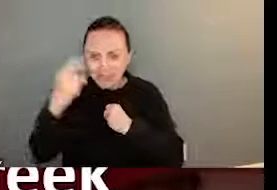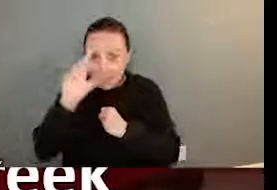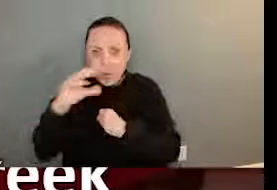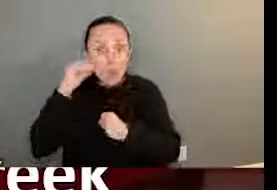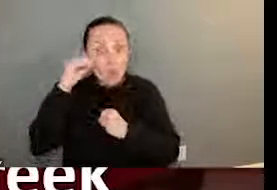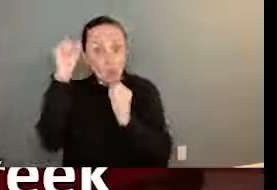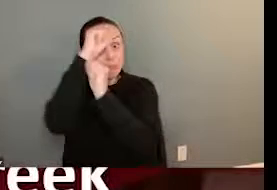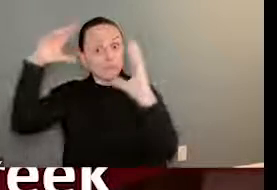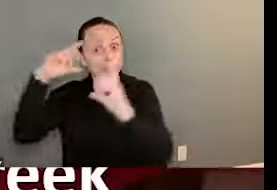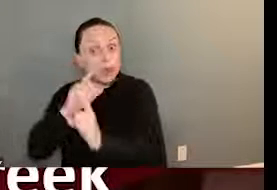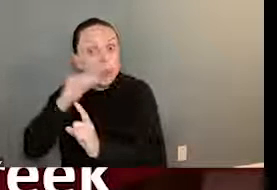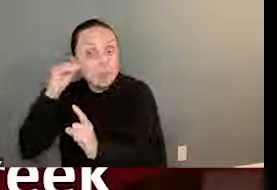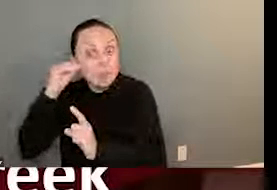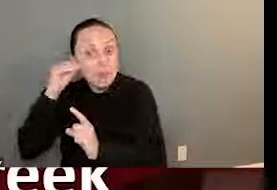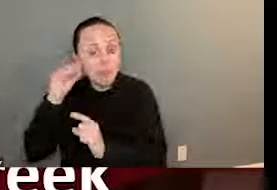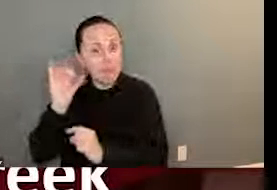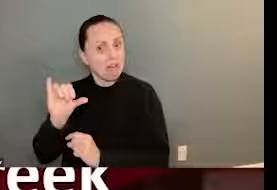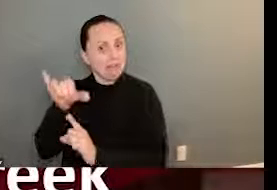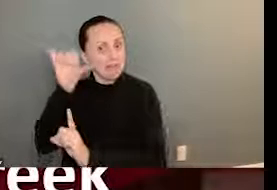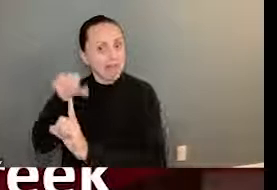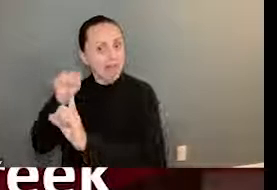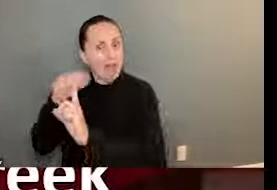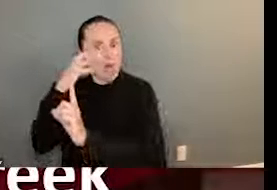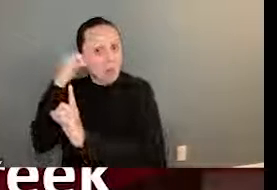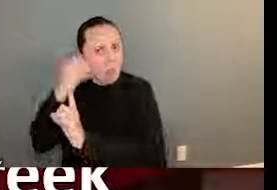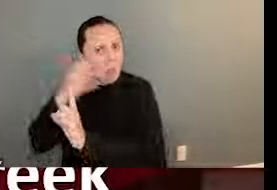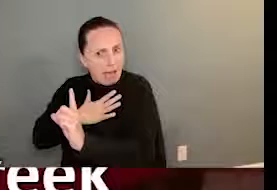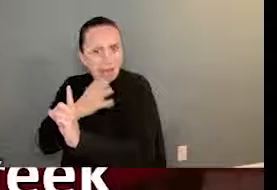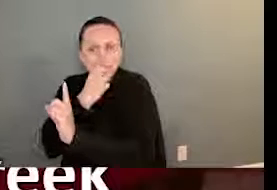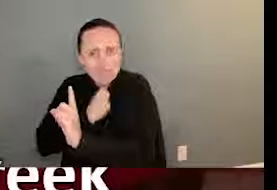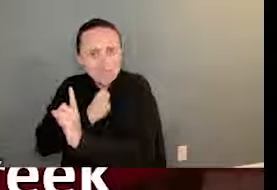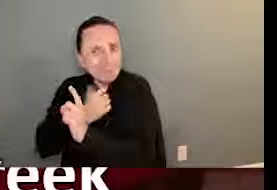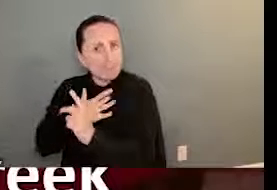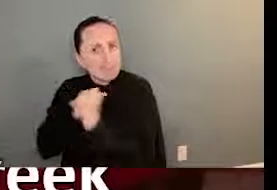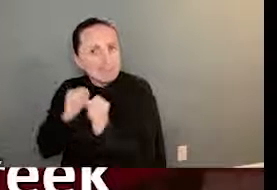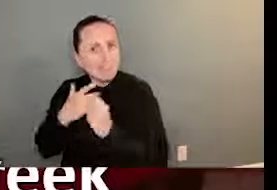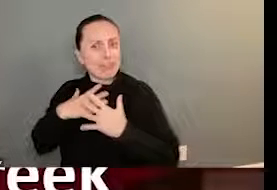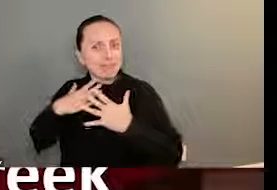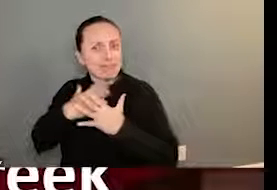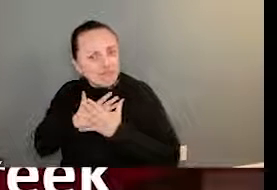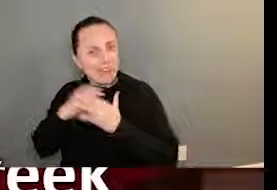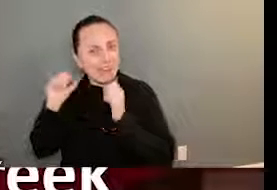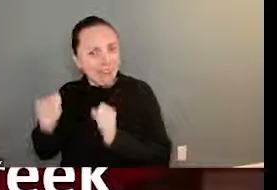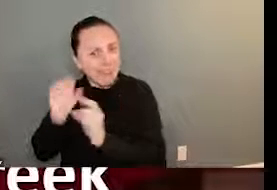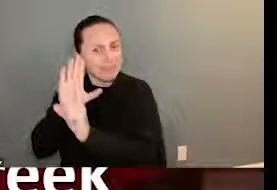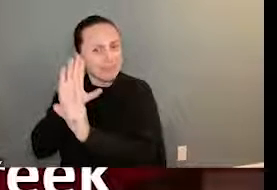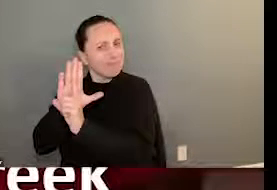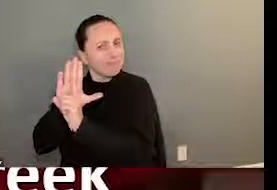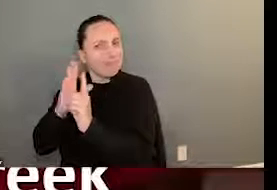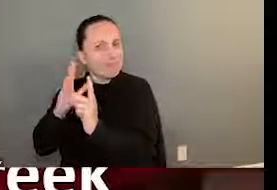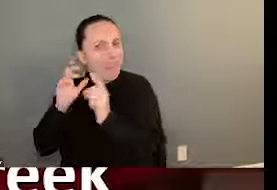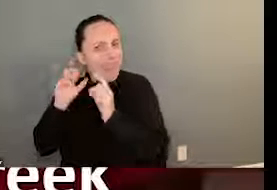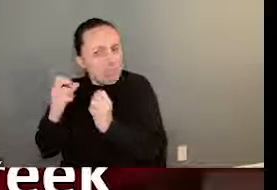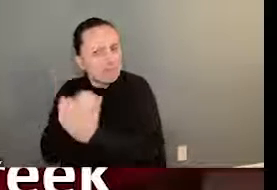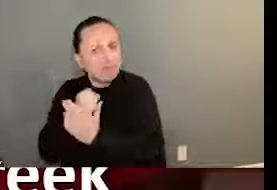right? You think like, man, that home, that place is my refuge. That's a place where I get a chance to rest. That's a place where I get a chance